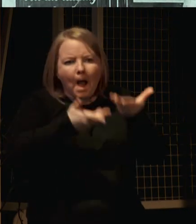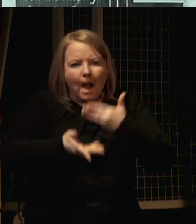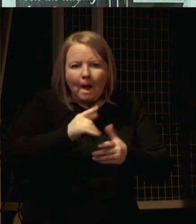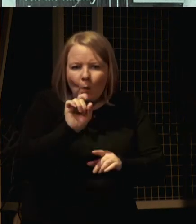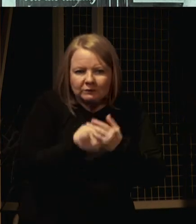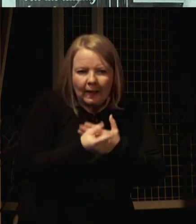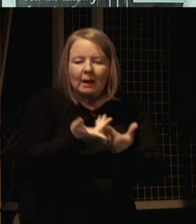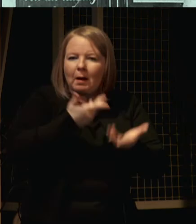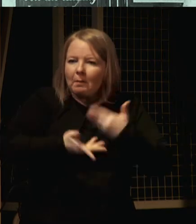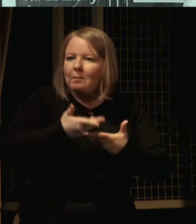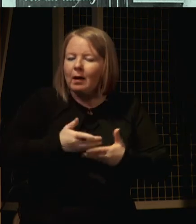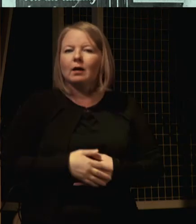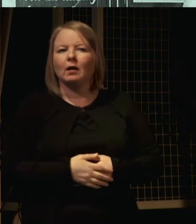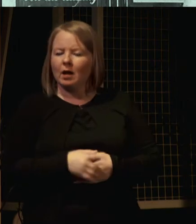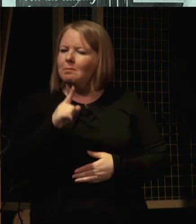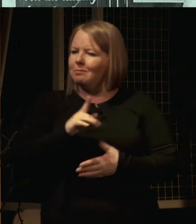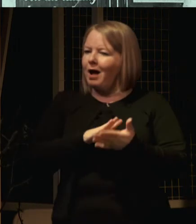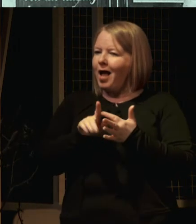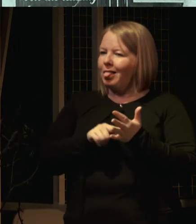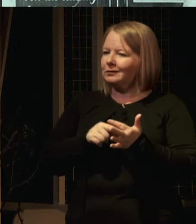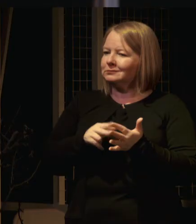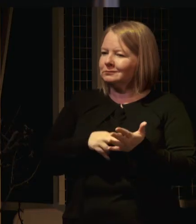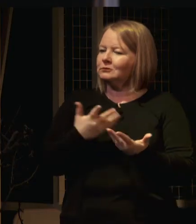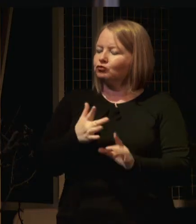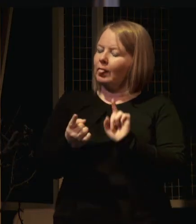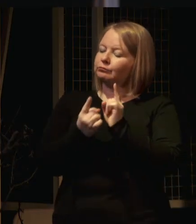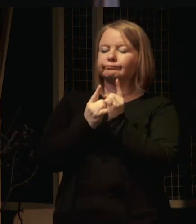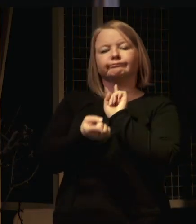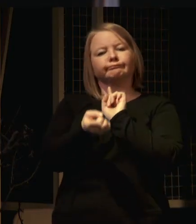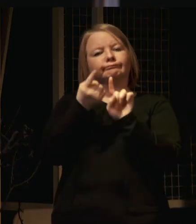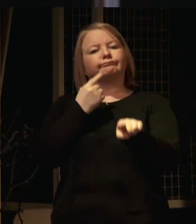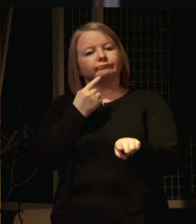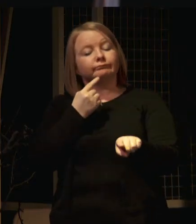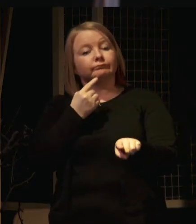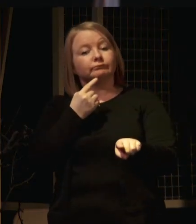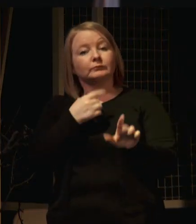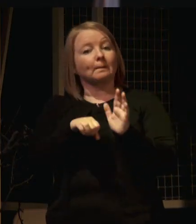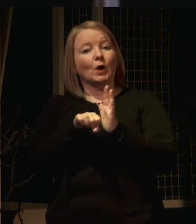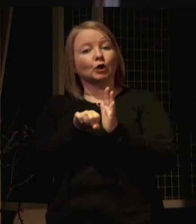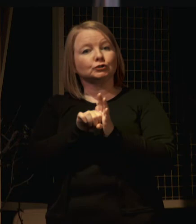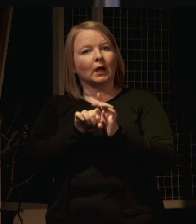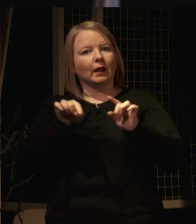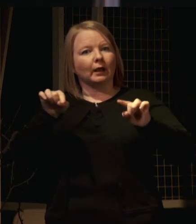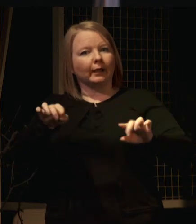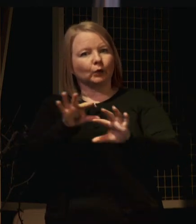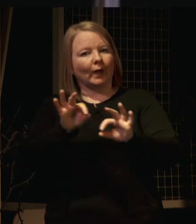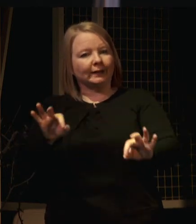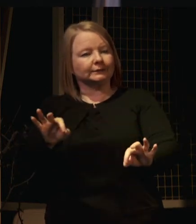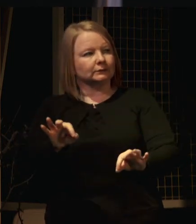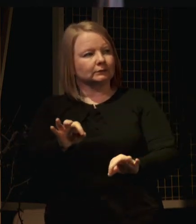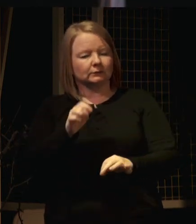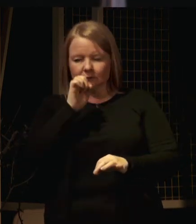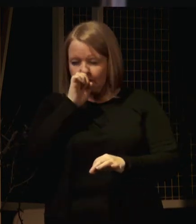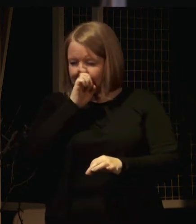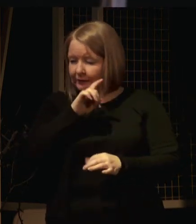Ripper? What's happening with that? Ellen was actually alleged to have said to this newsagent, oh, there won't be any murders now, the Ripper's quiet. How would she know